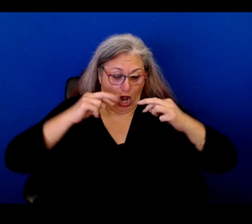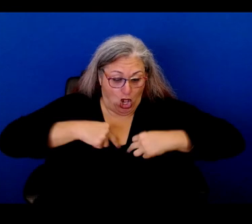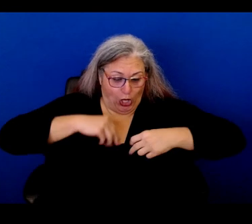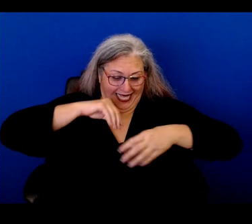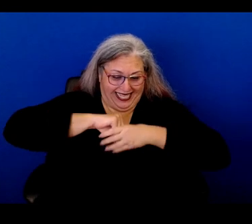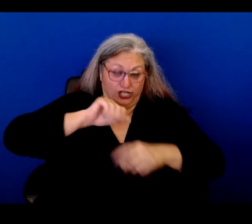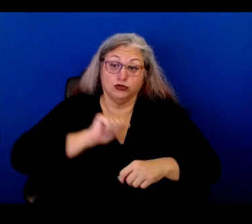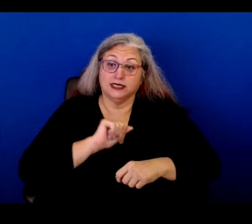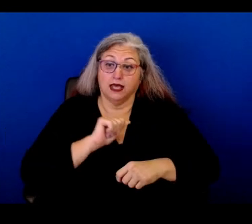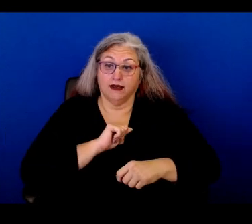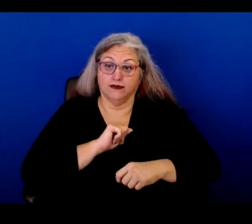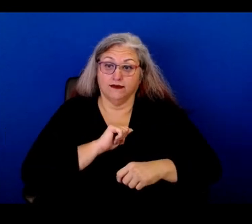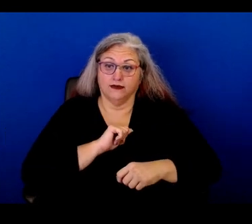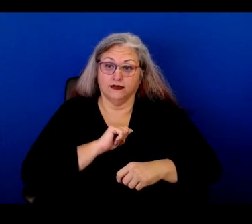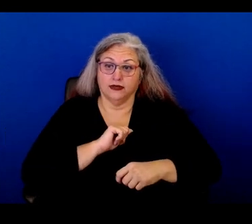yourself,